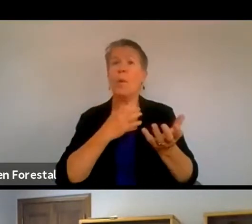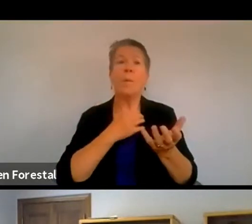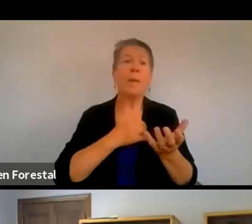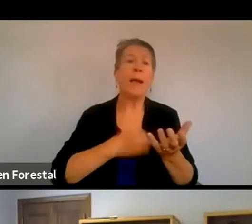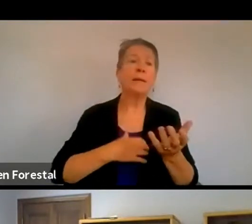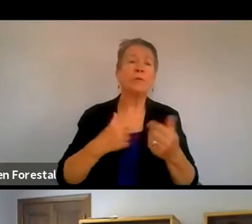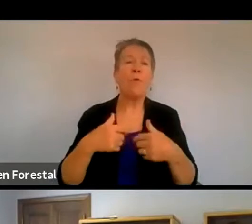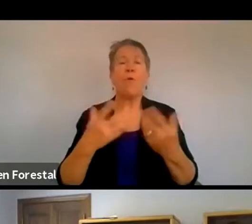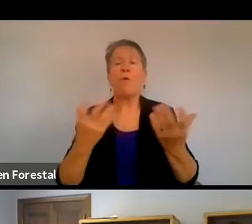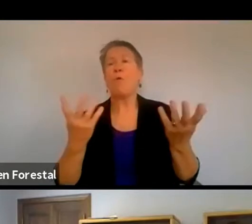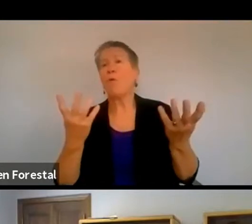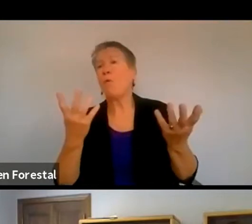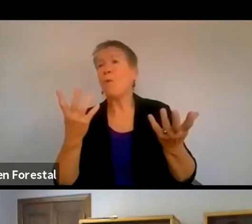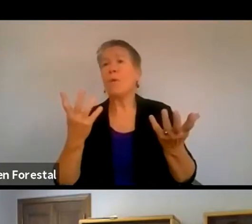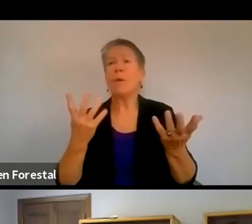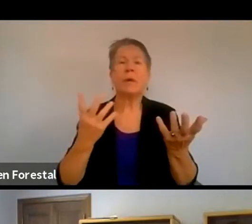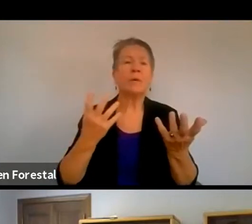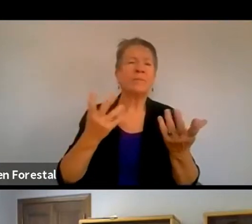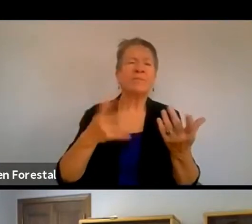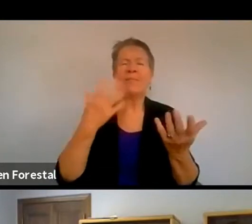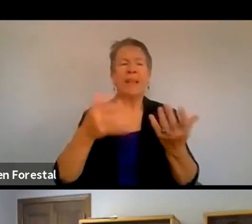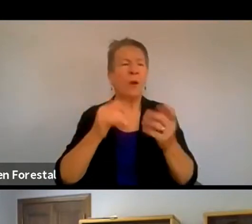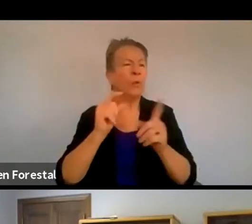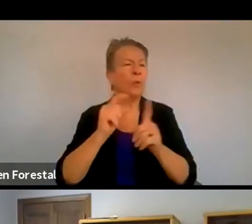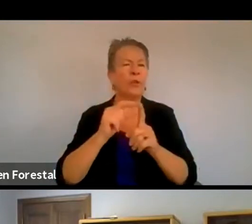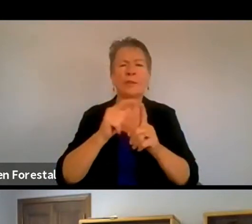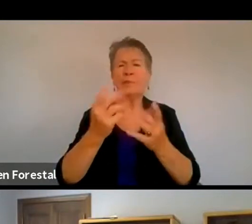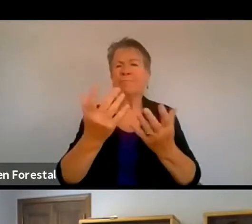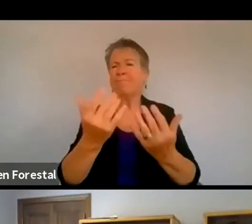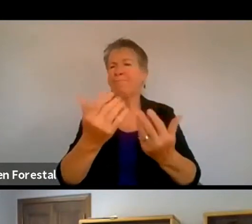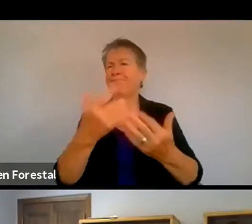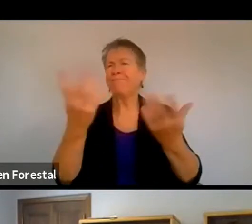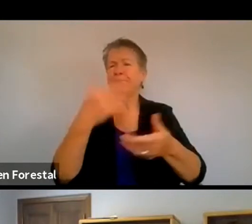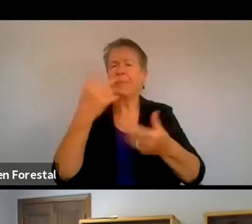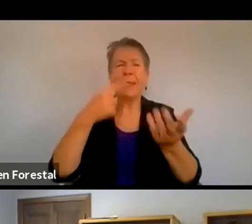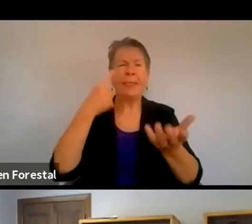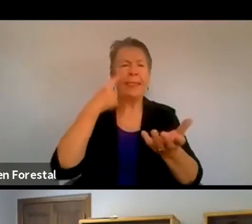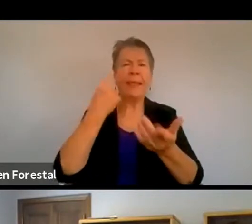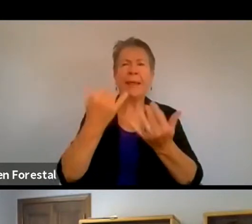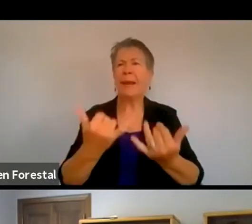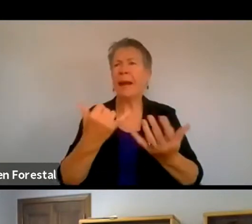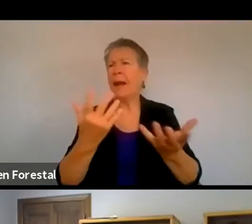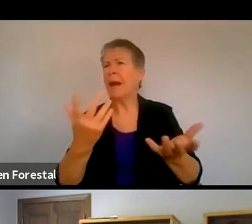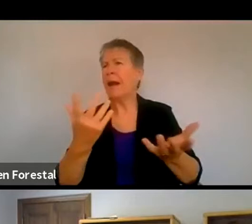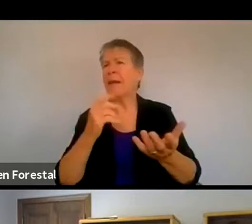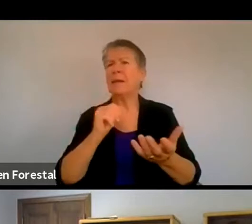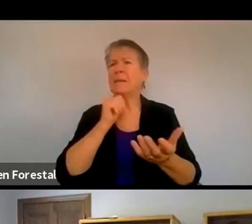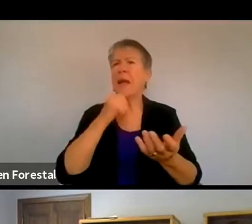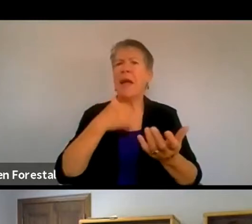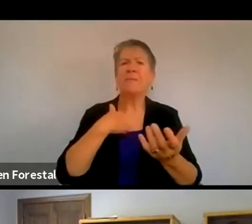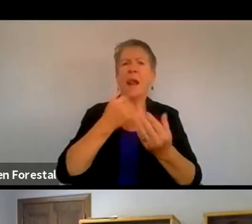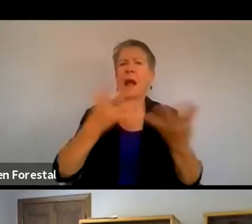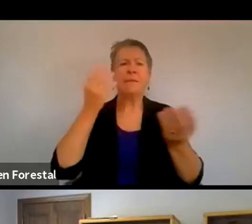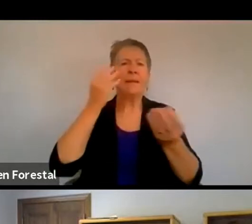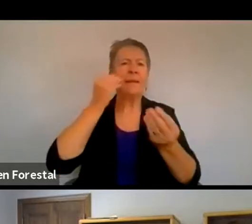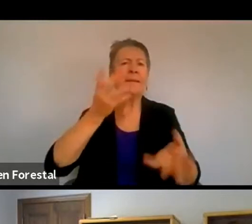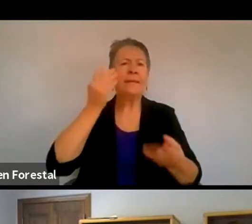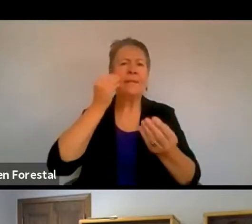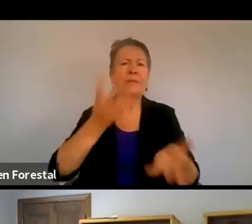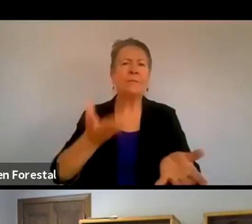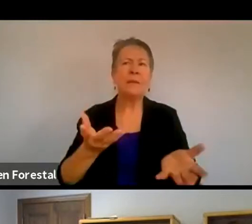been read in at the level of detail that you and your colleagues are. Each county is required to have at